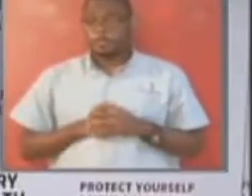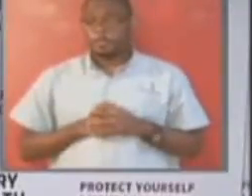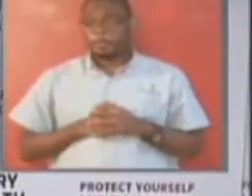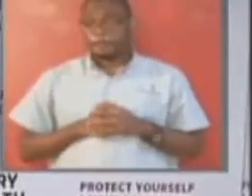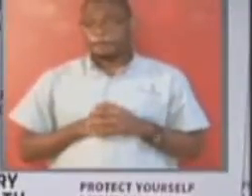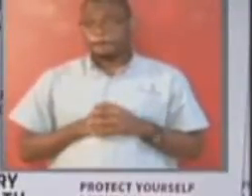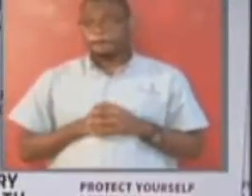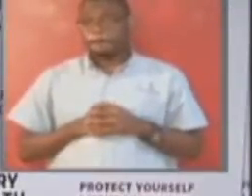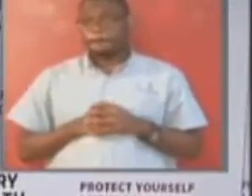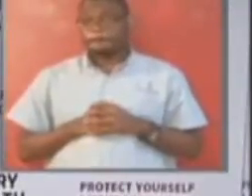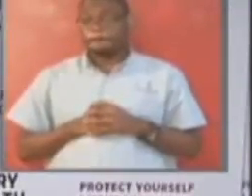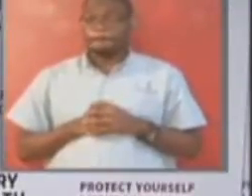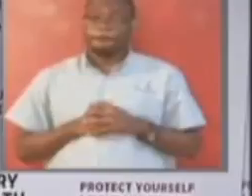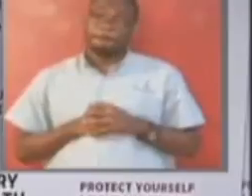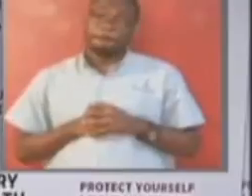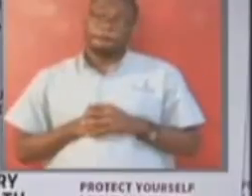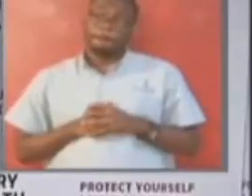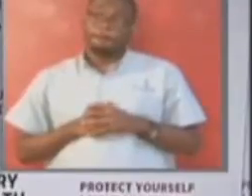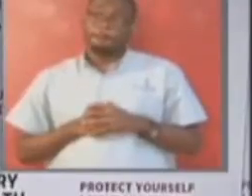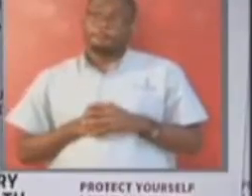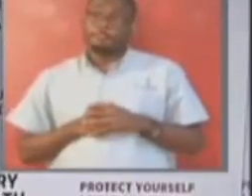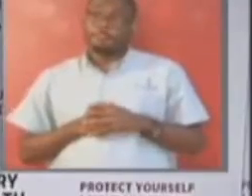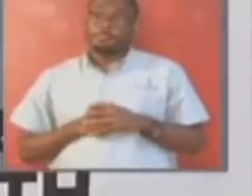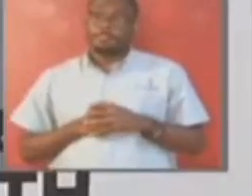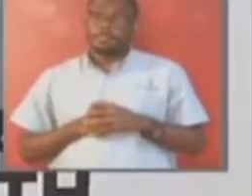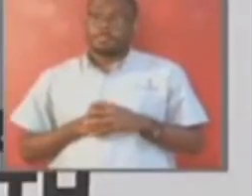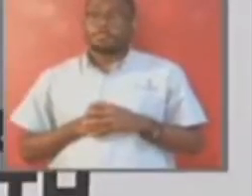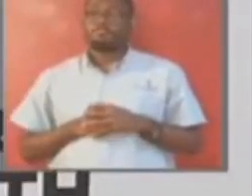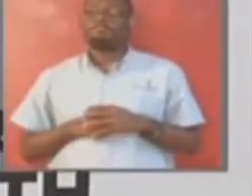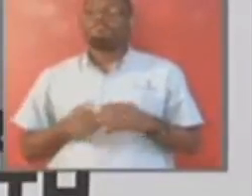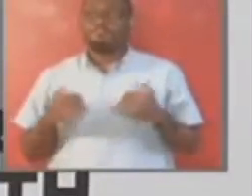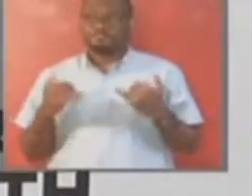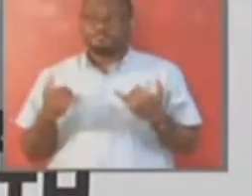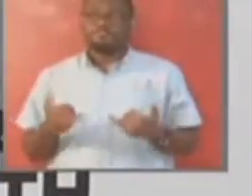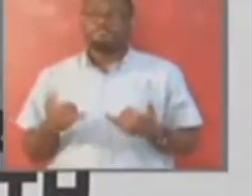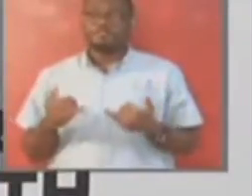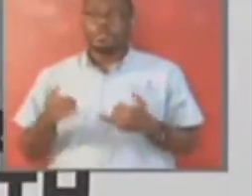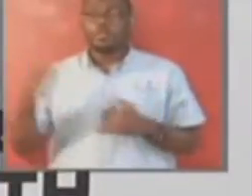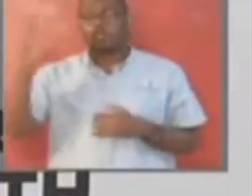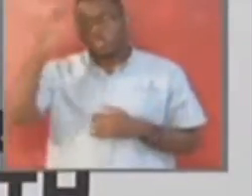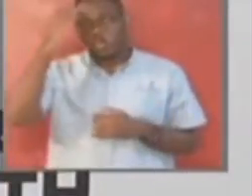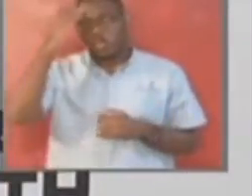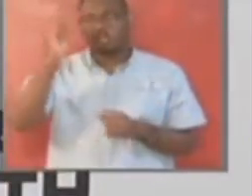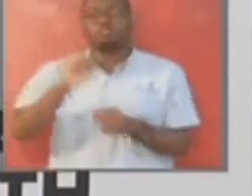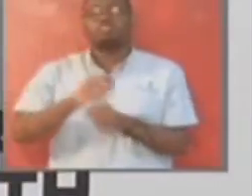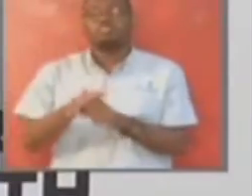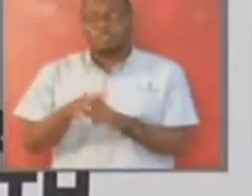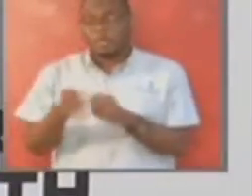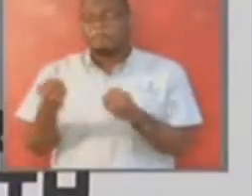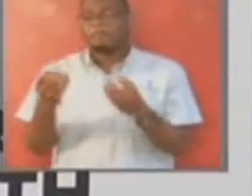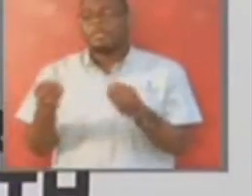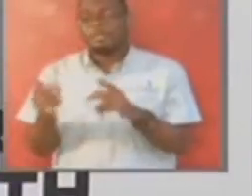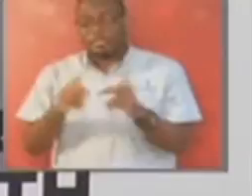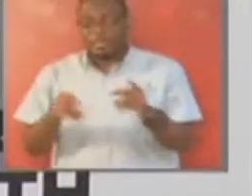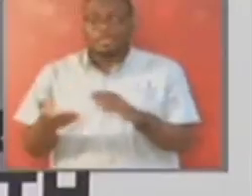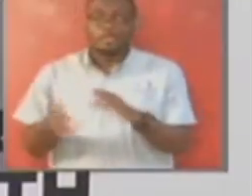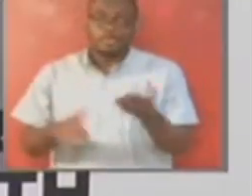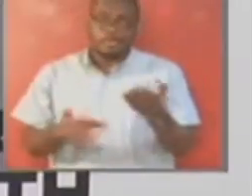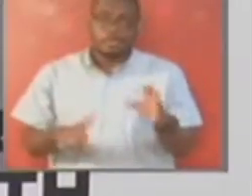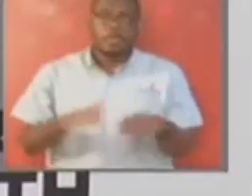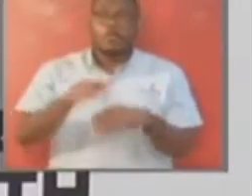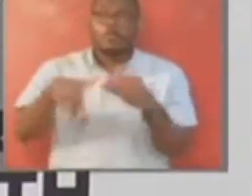So, we are in the middle of a pandemic, and there has been loss of lives. We have lost more than 1 million lives